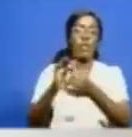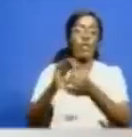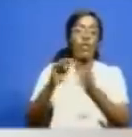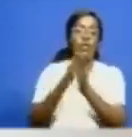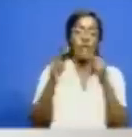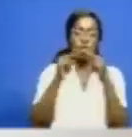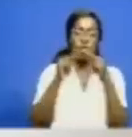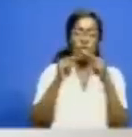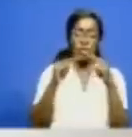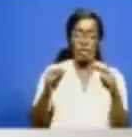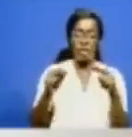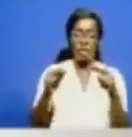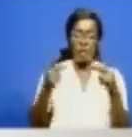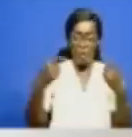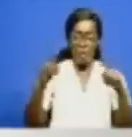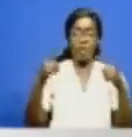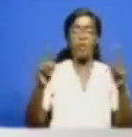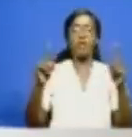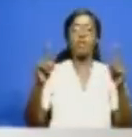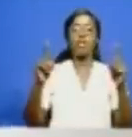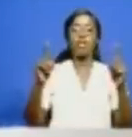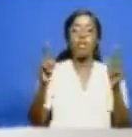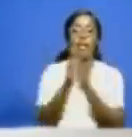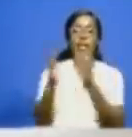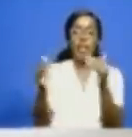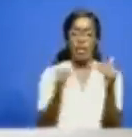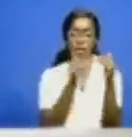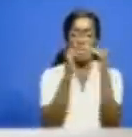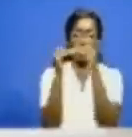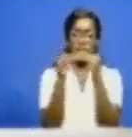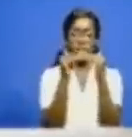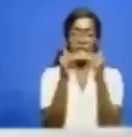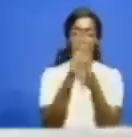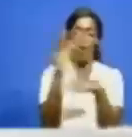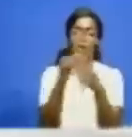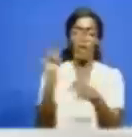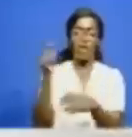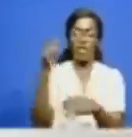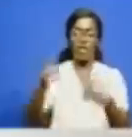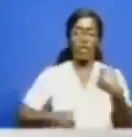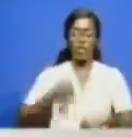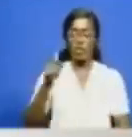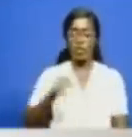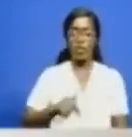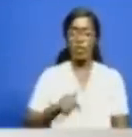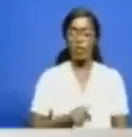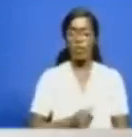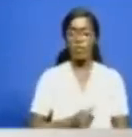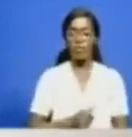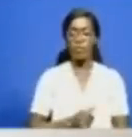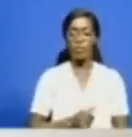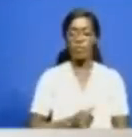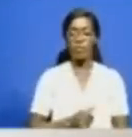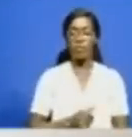peace, prosperity, and democracy that all Kenyans enjoy today.